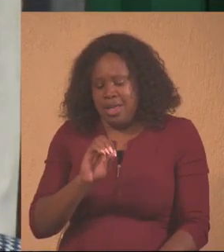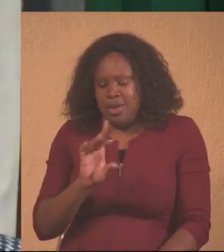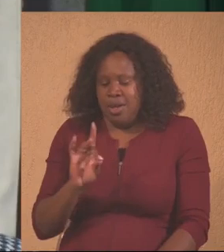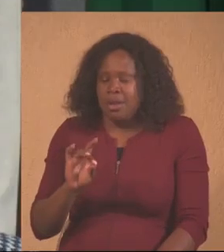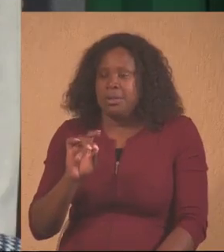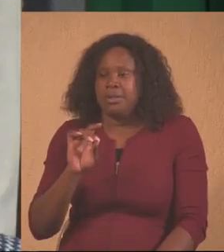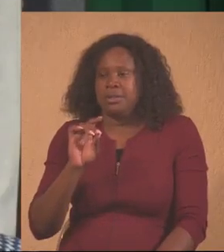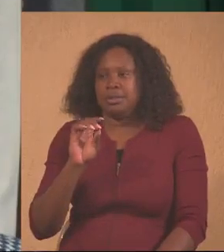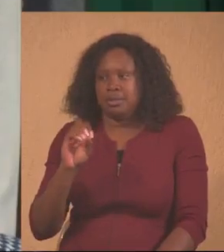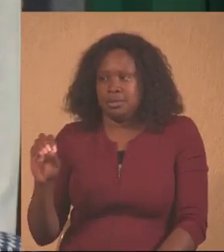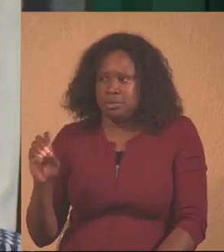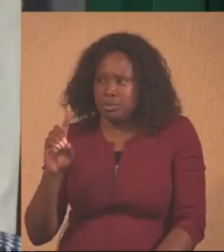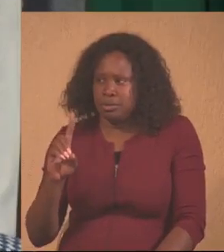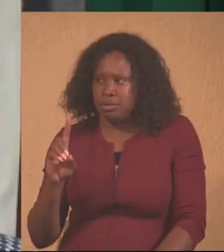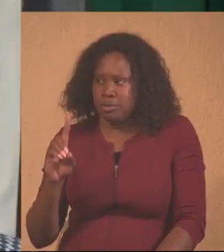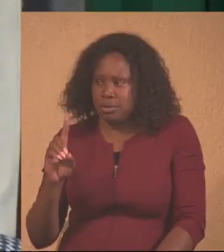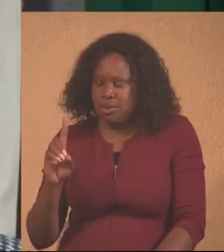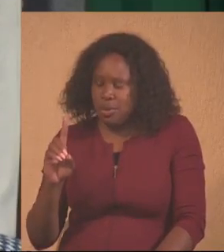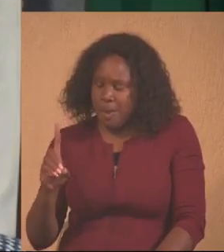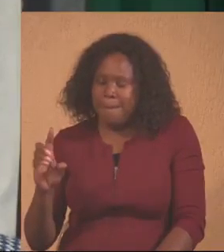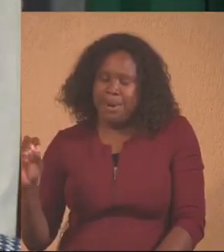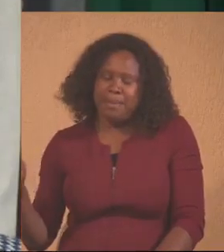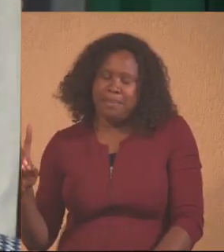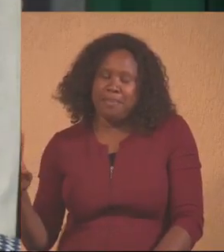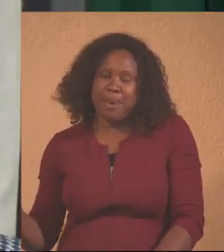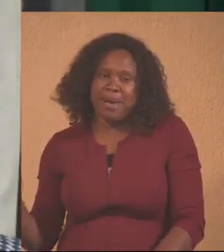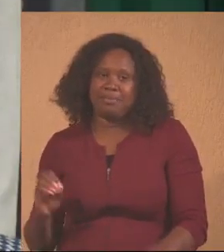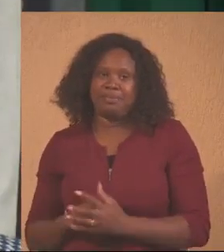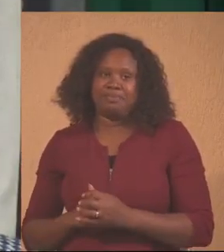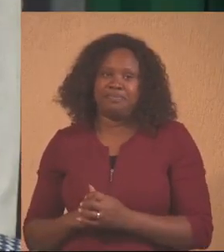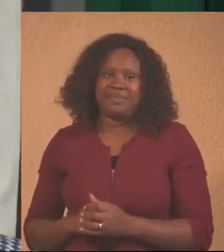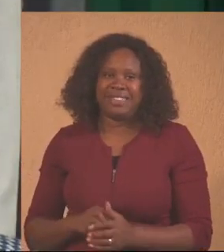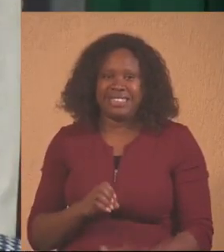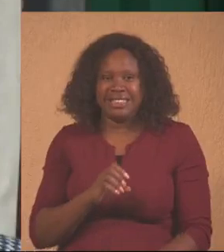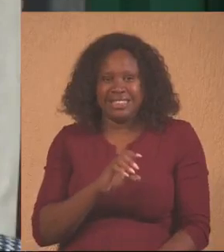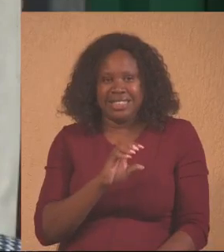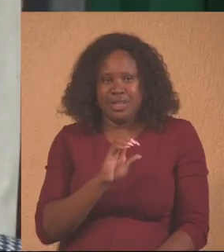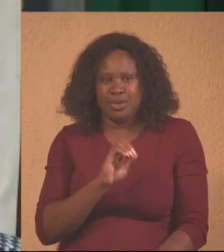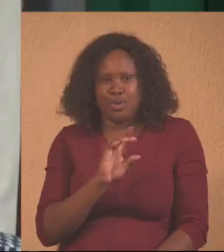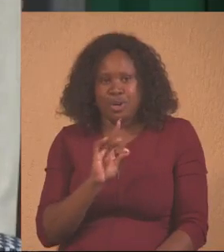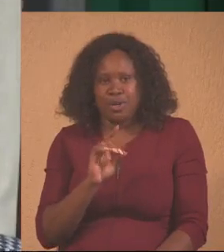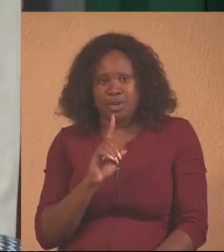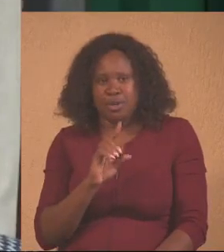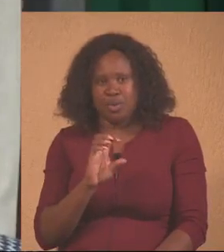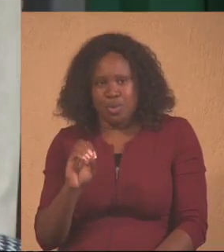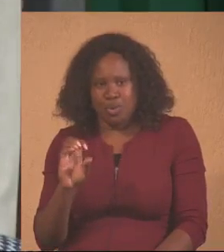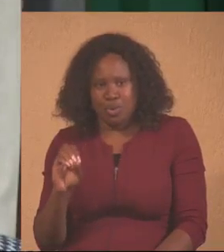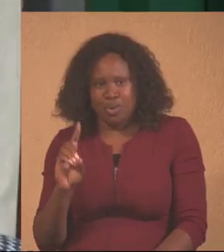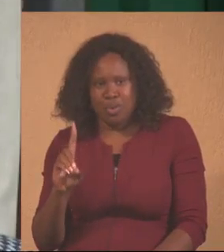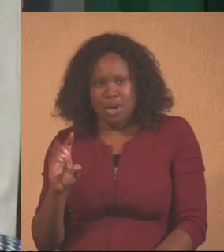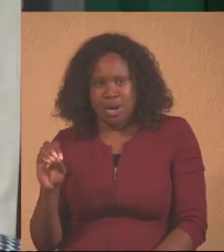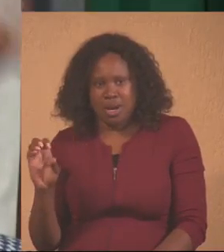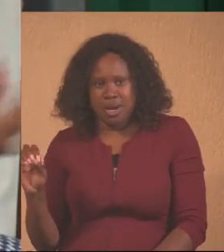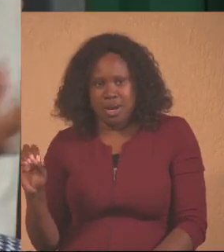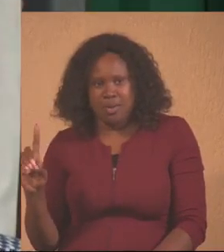0800100100, that's a lifeline that is open. So if you have a need, you can call that line and you will be assisted with, and also